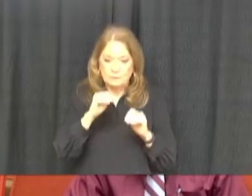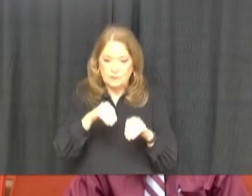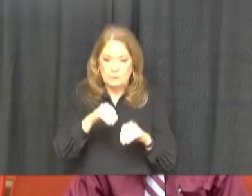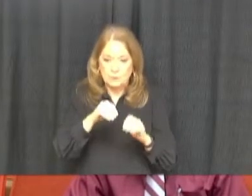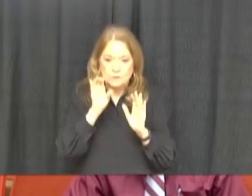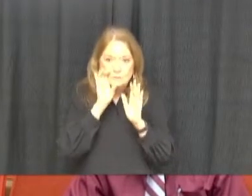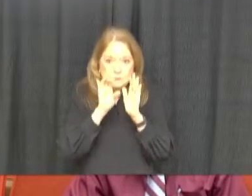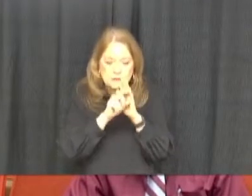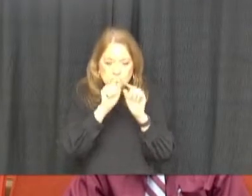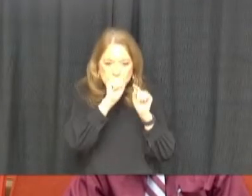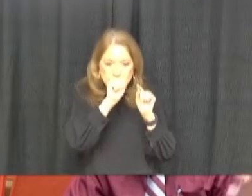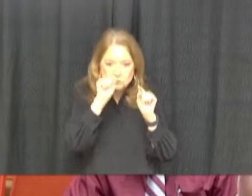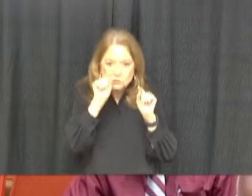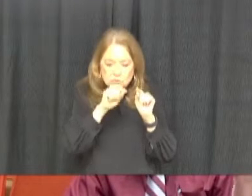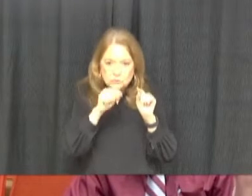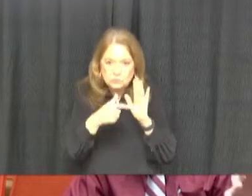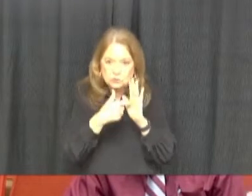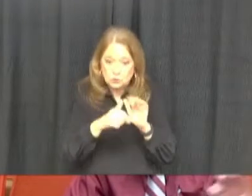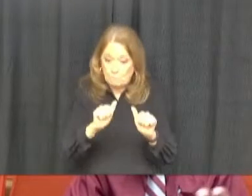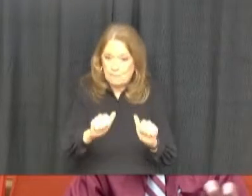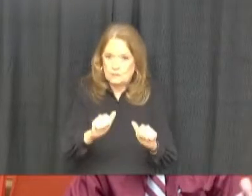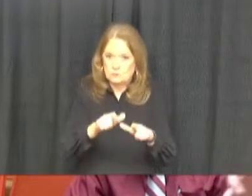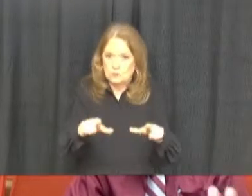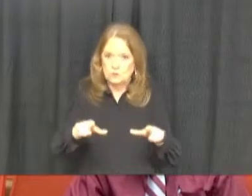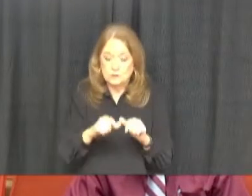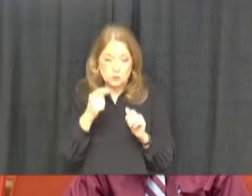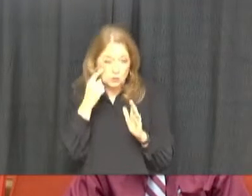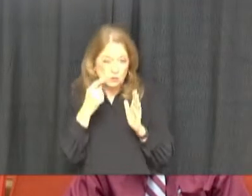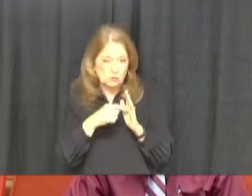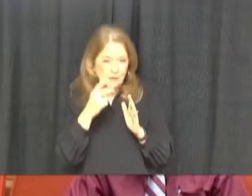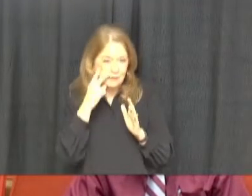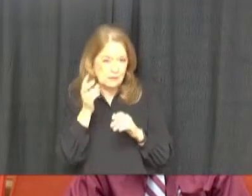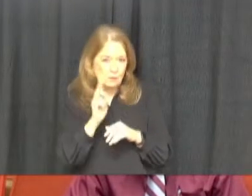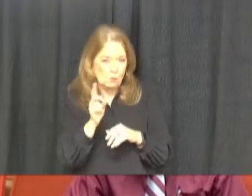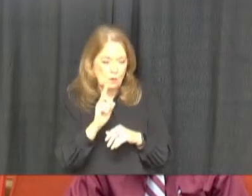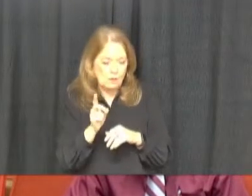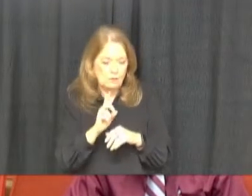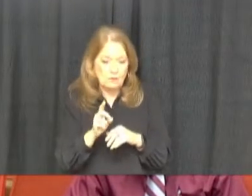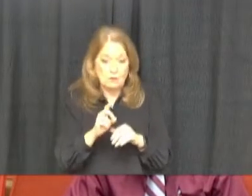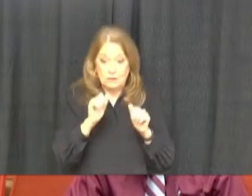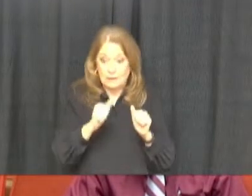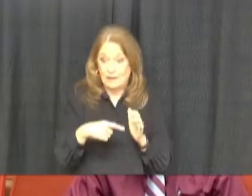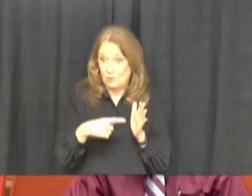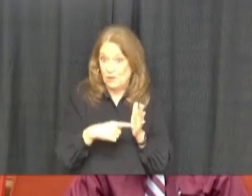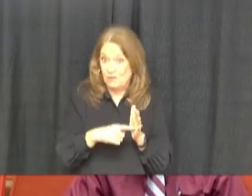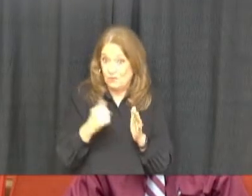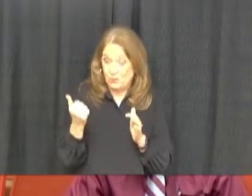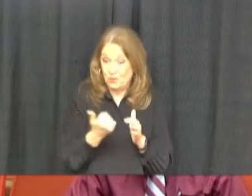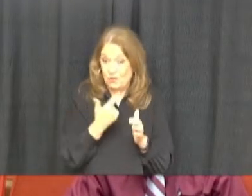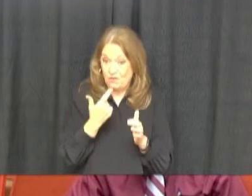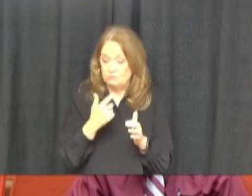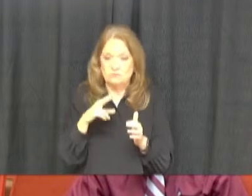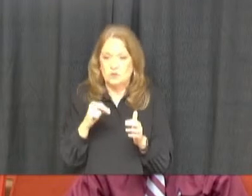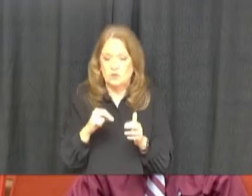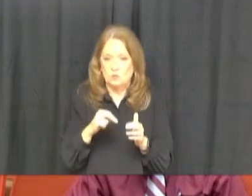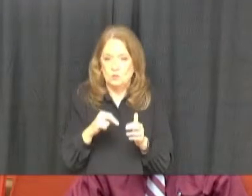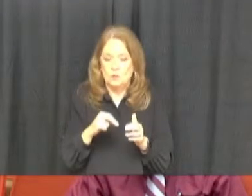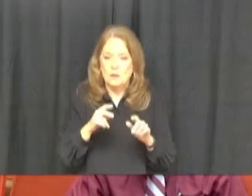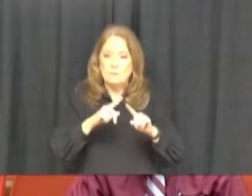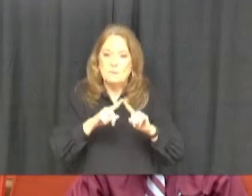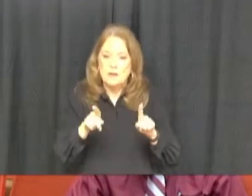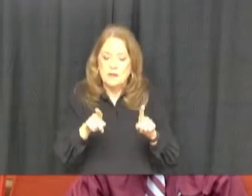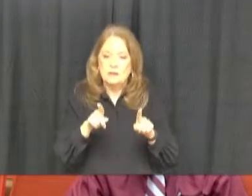and you can, look at it, you can kind of tell where they are. Will we be able to afford every one of those? No.